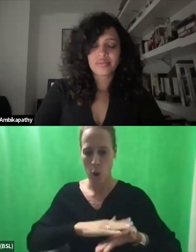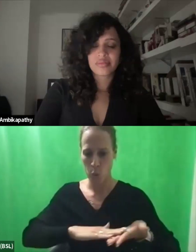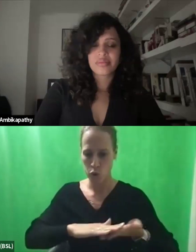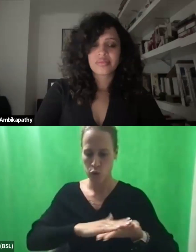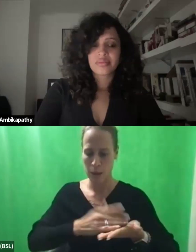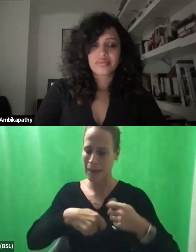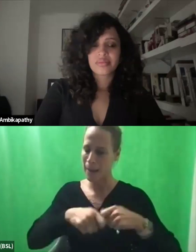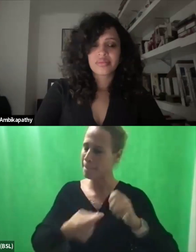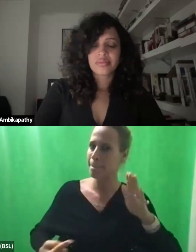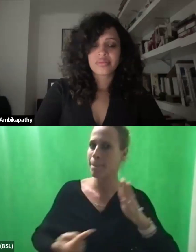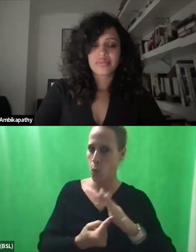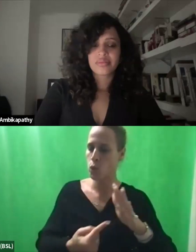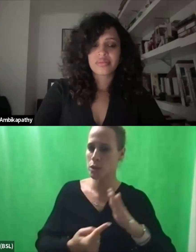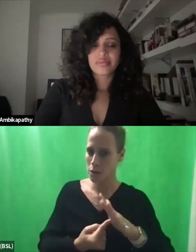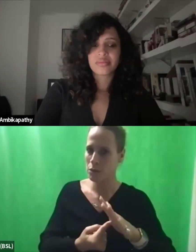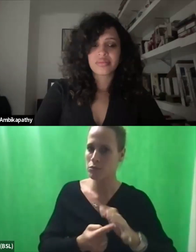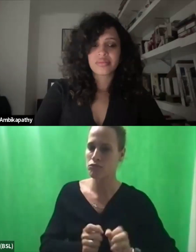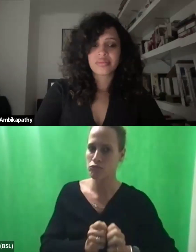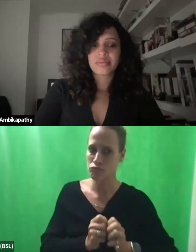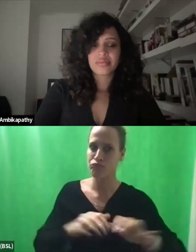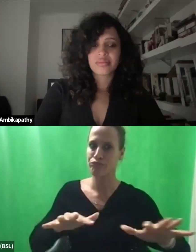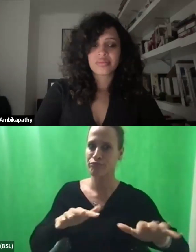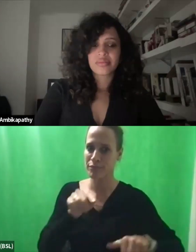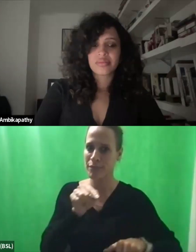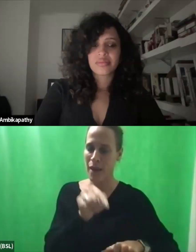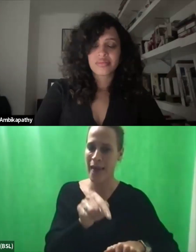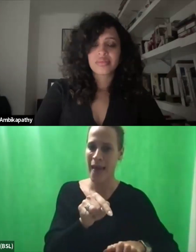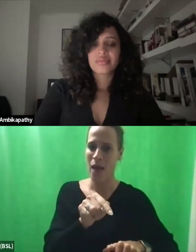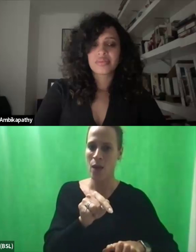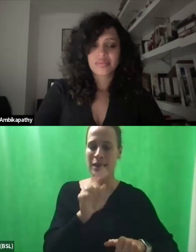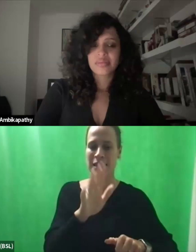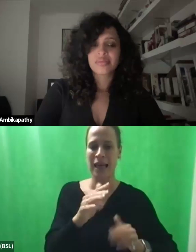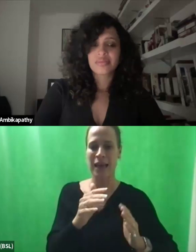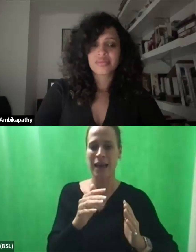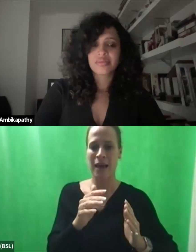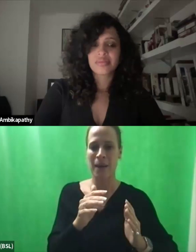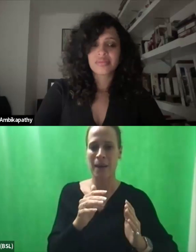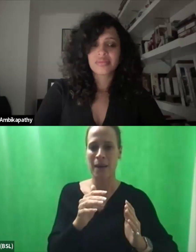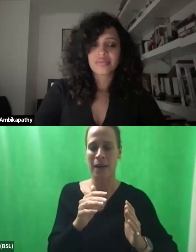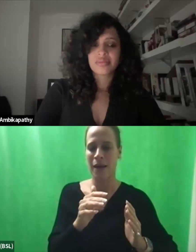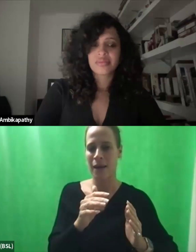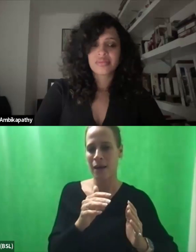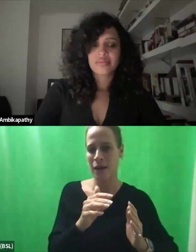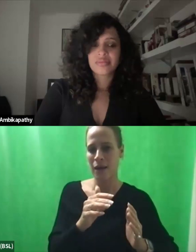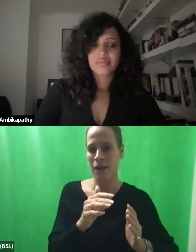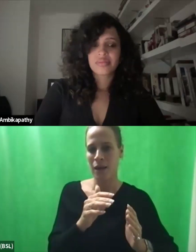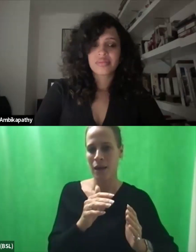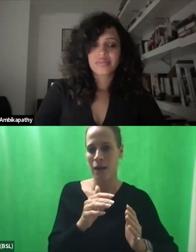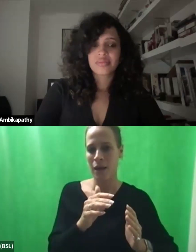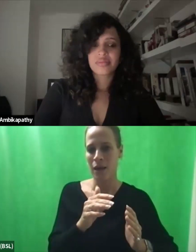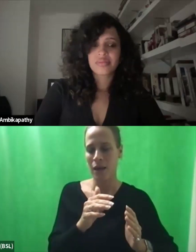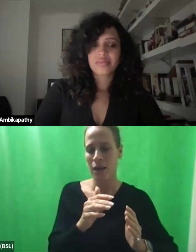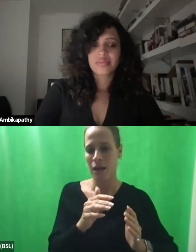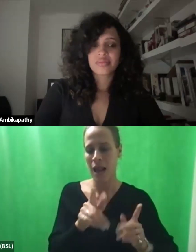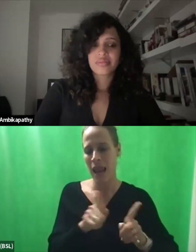important phenomenon, there is much more, I find, daring. And there's a much more sort